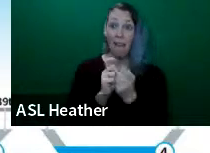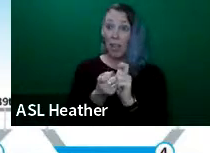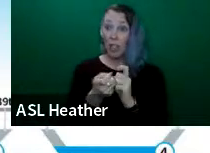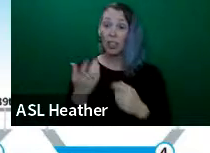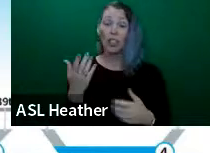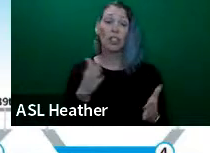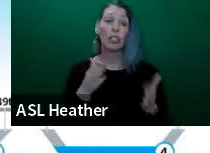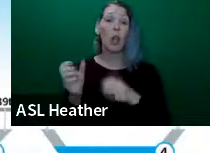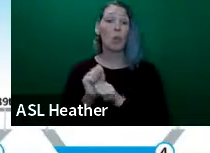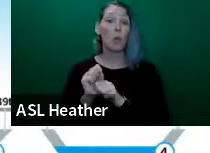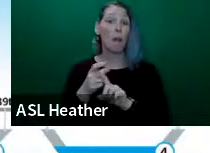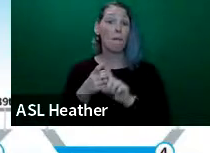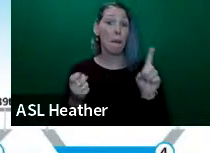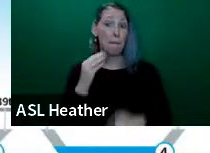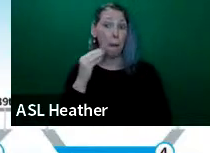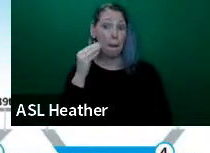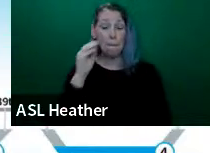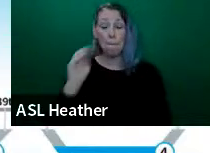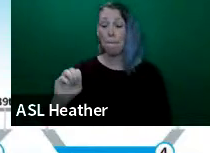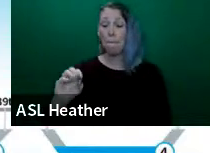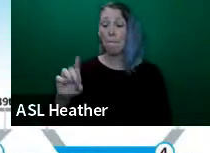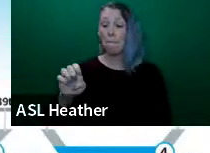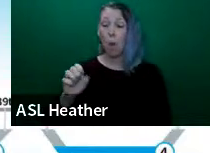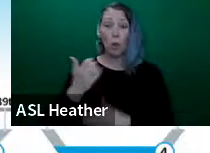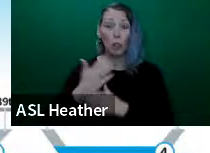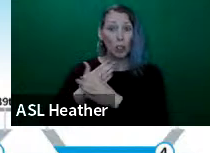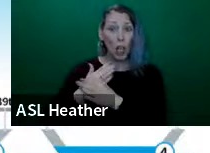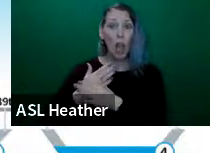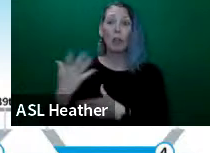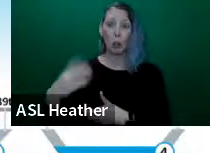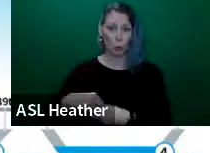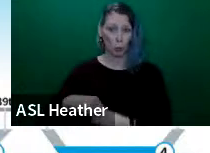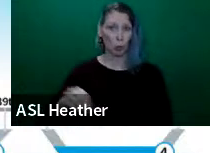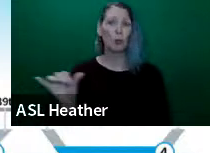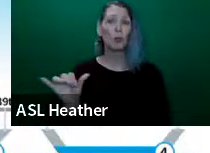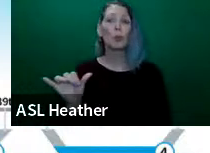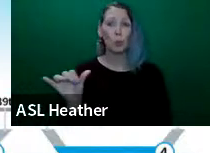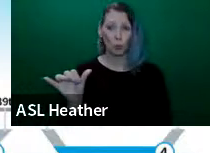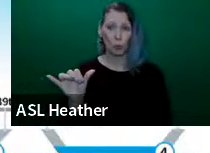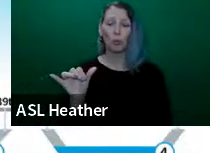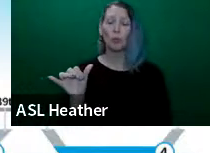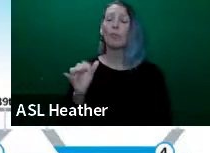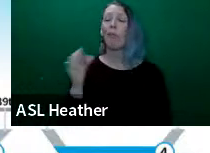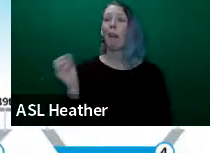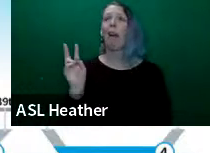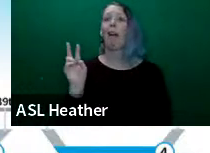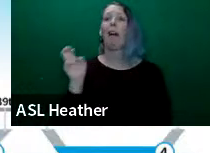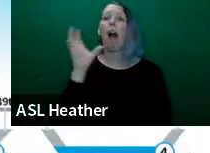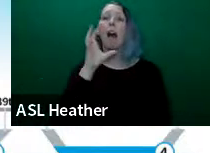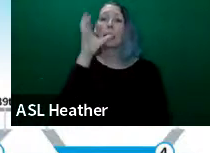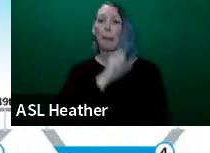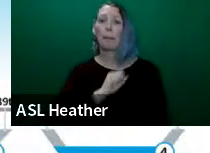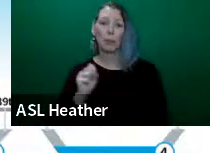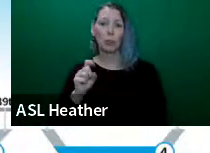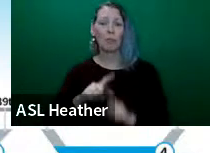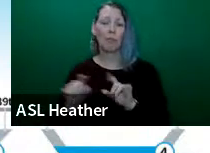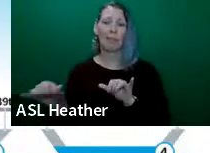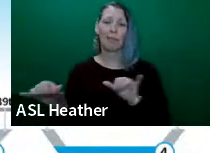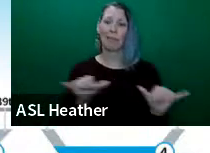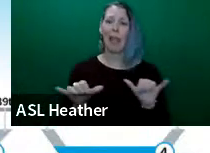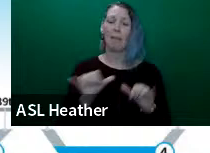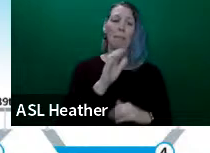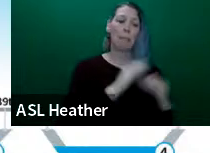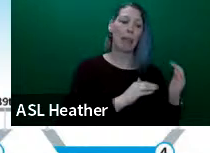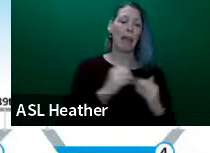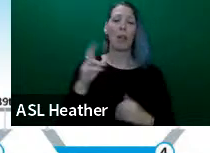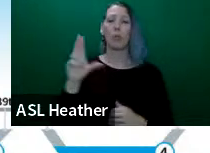those work from home, mode share conversions are included as well, and kind of assumptions, but those are, the same between the no build and the